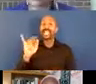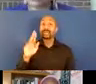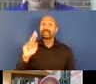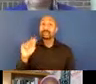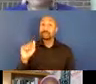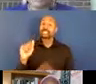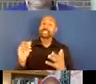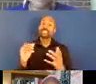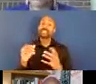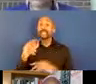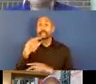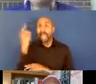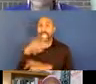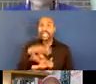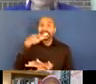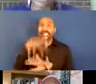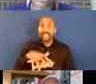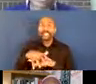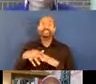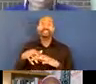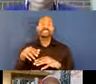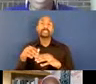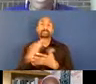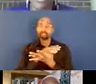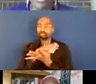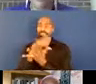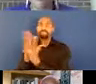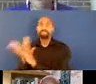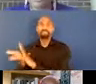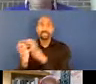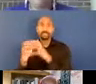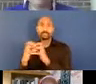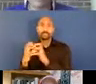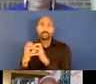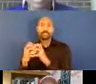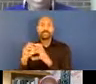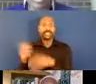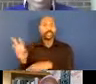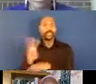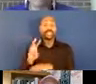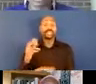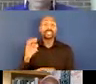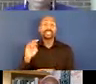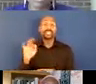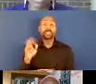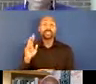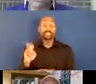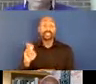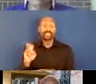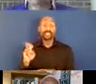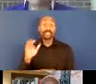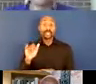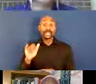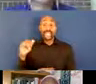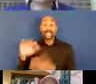origins on the island of St. Vincent in the Western Hemisphere. The ancestral Garifuna communities of Honduras, where I did